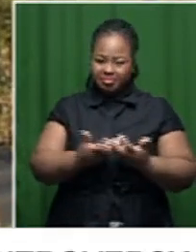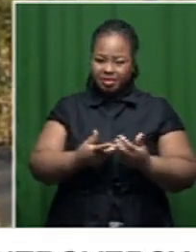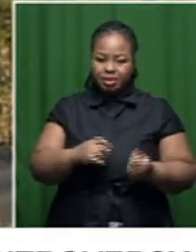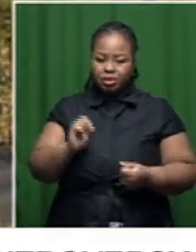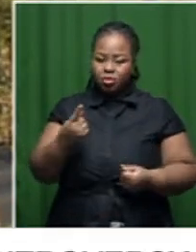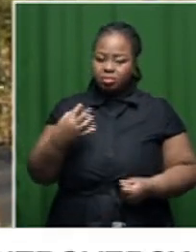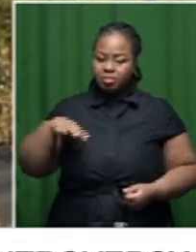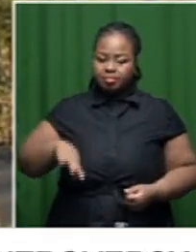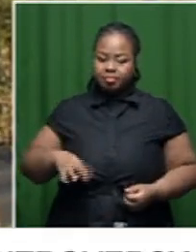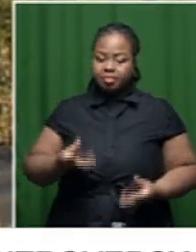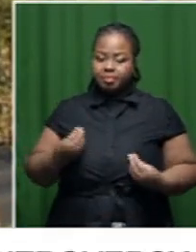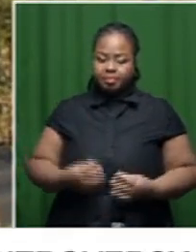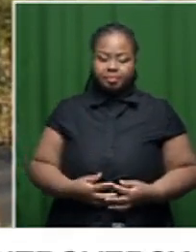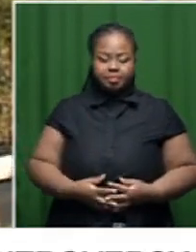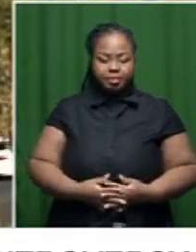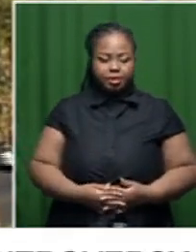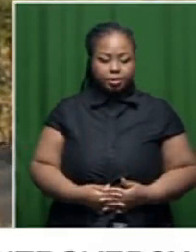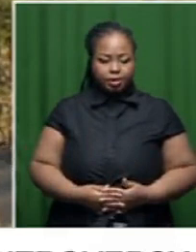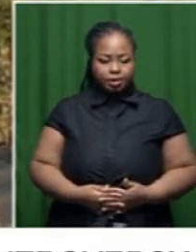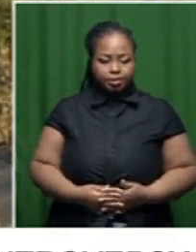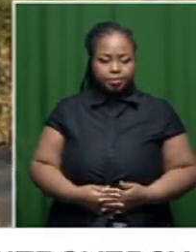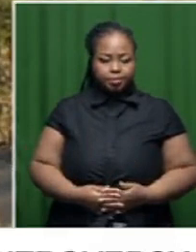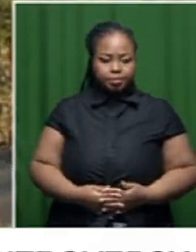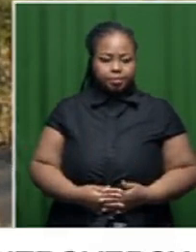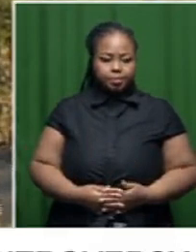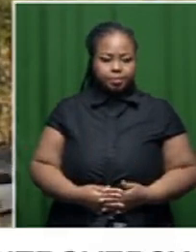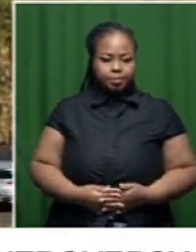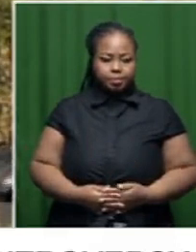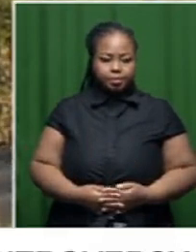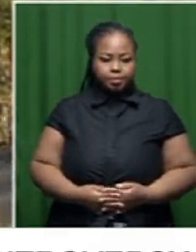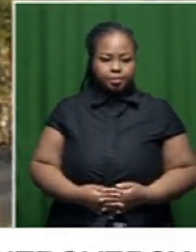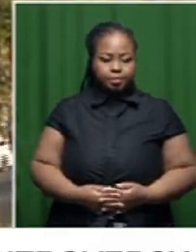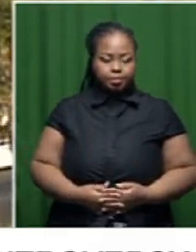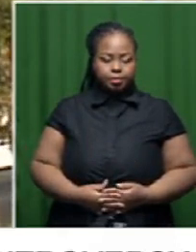someone's pockets. Mbalenhle Mthethwa, SABC News, Johannesburg.